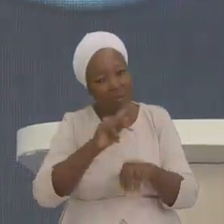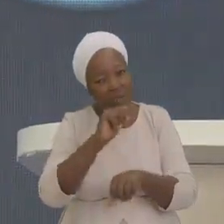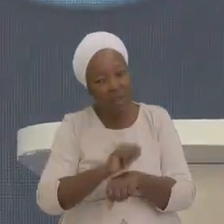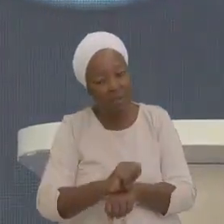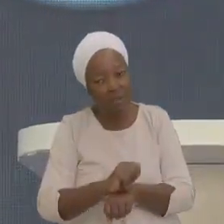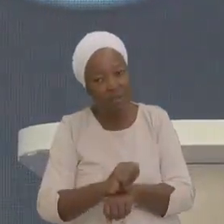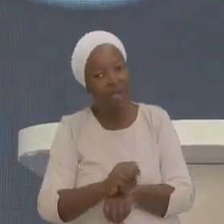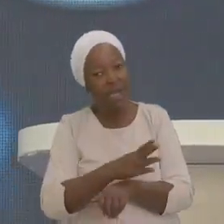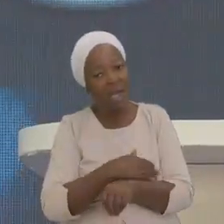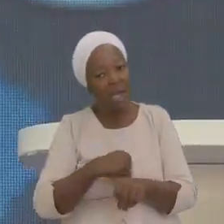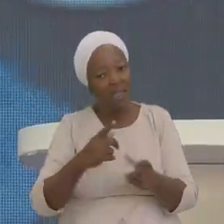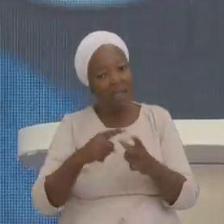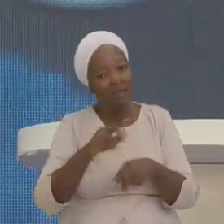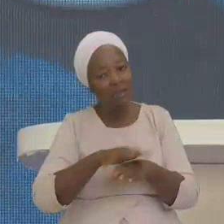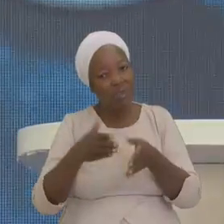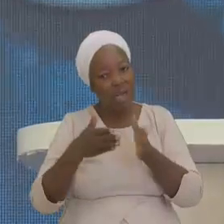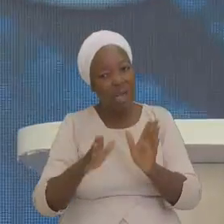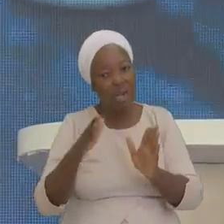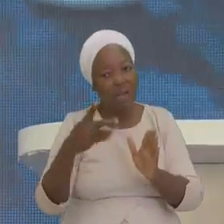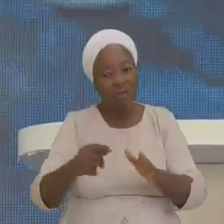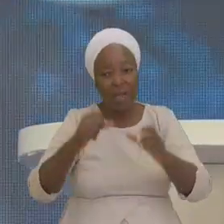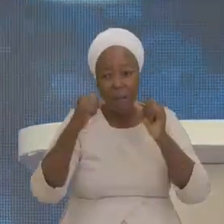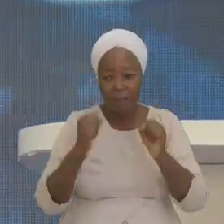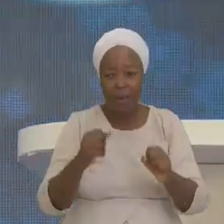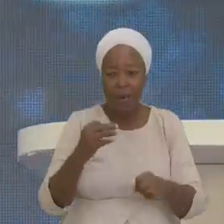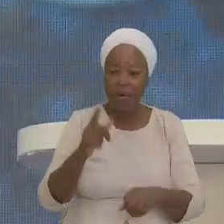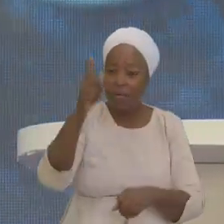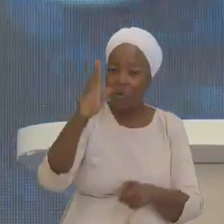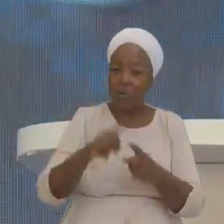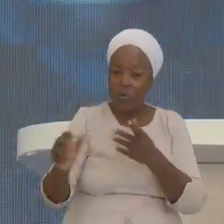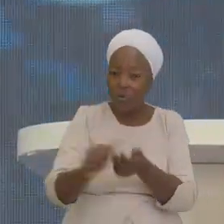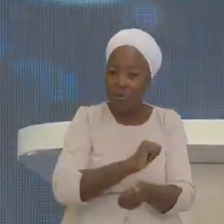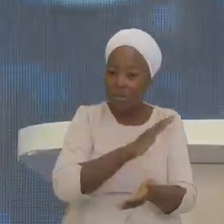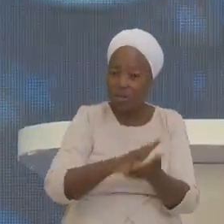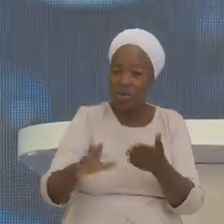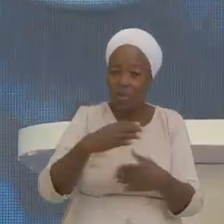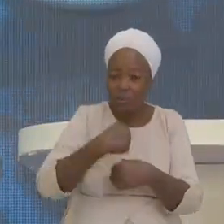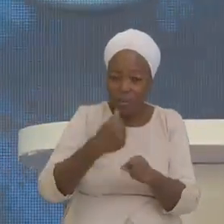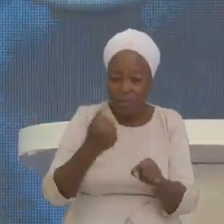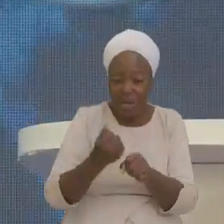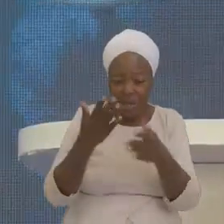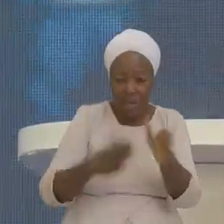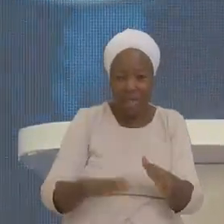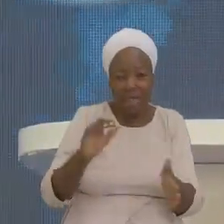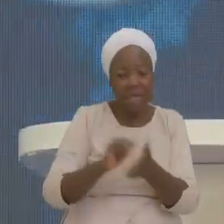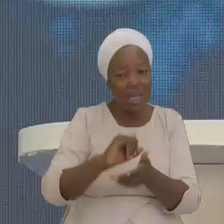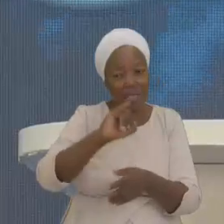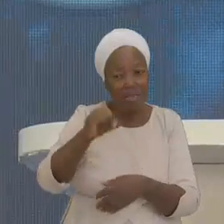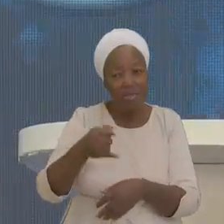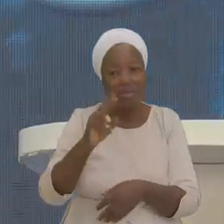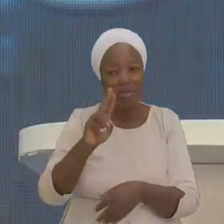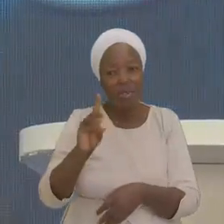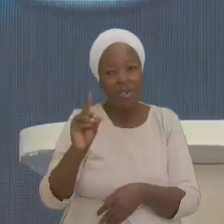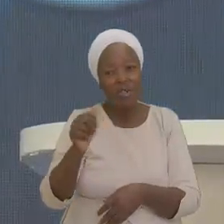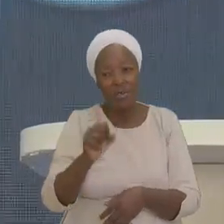and you don't allow the power of God to destroy, make dead that Judas, he'll take